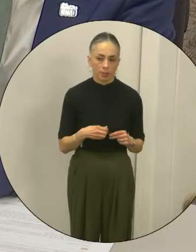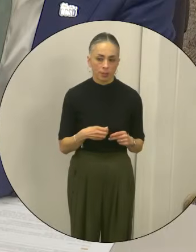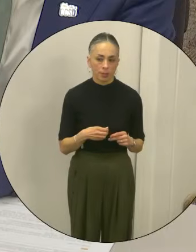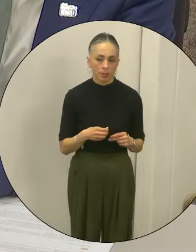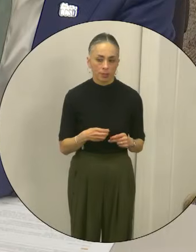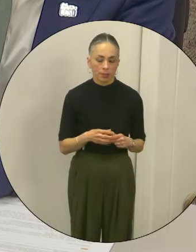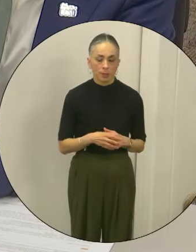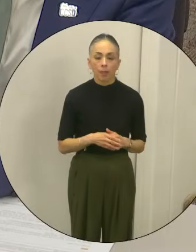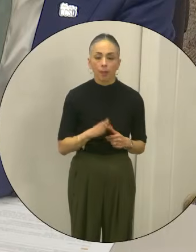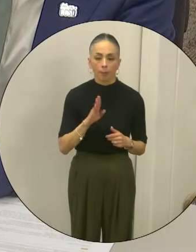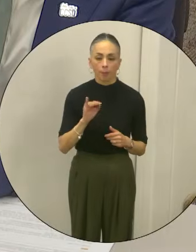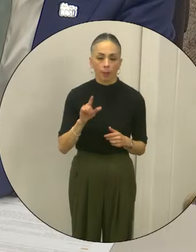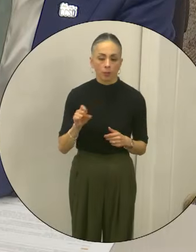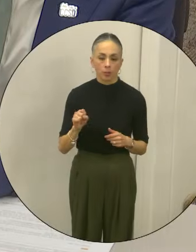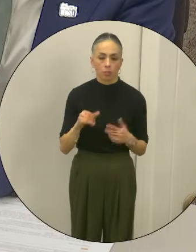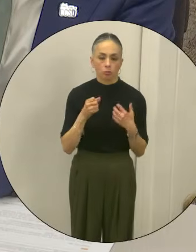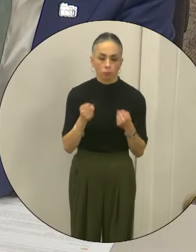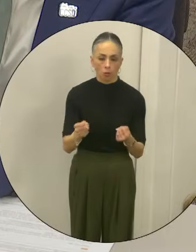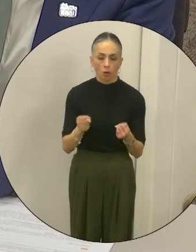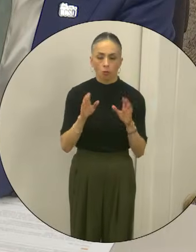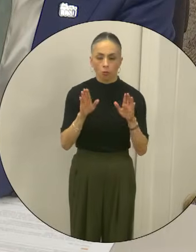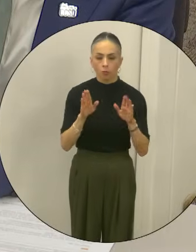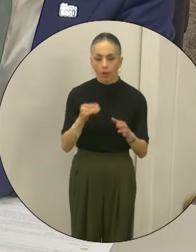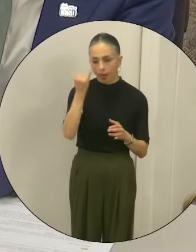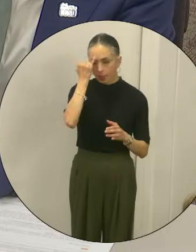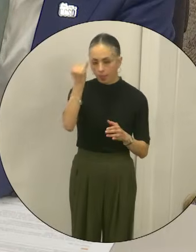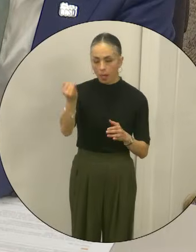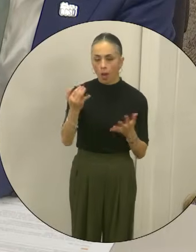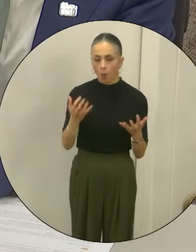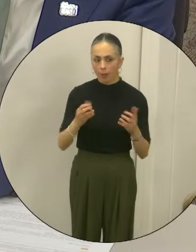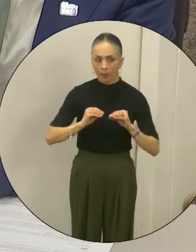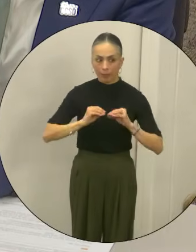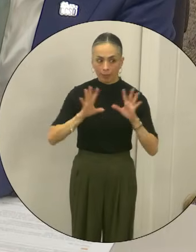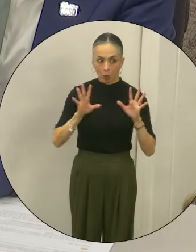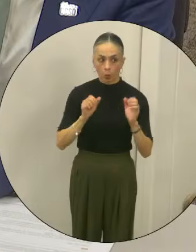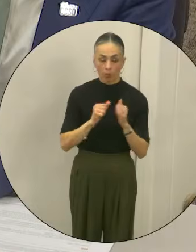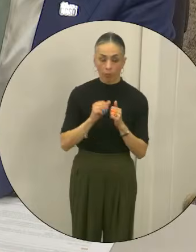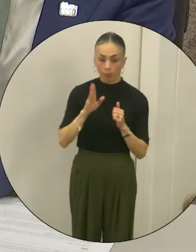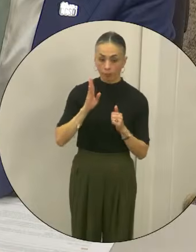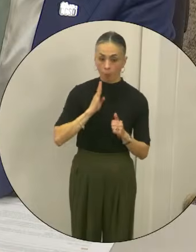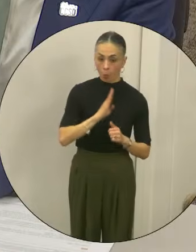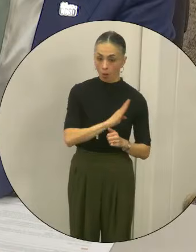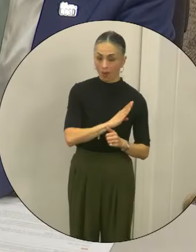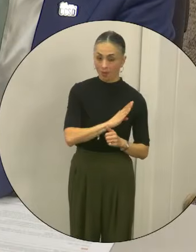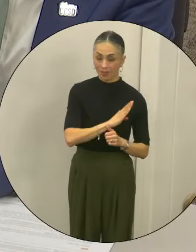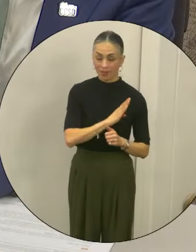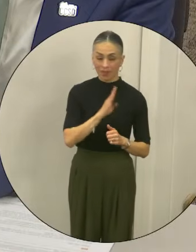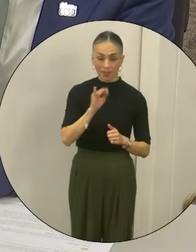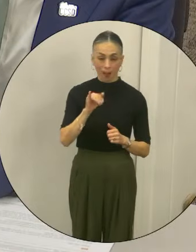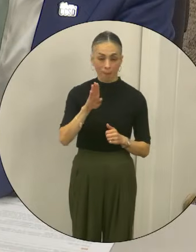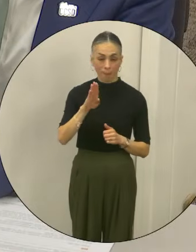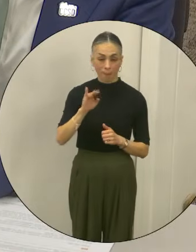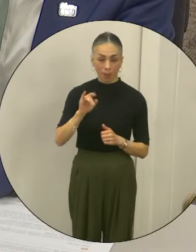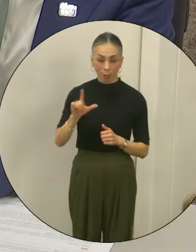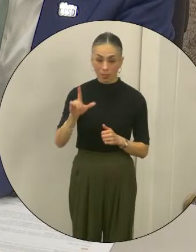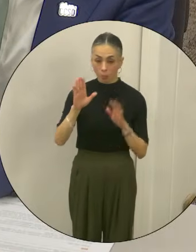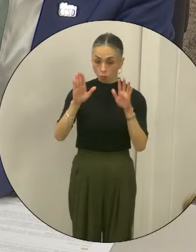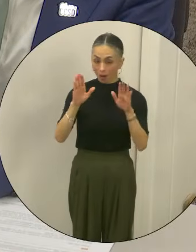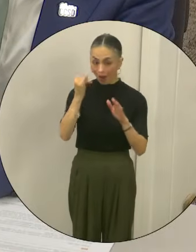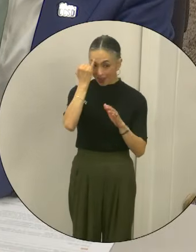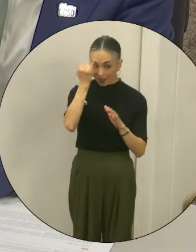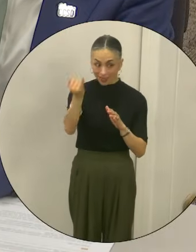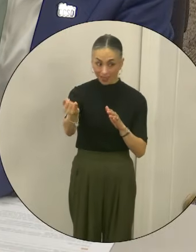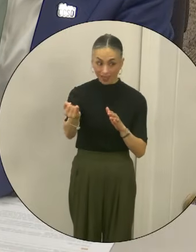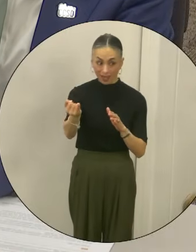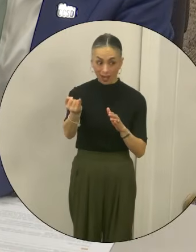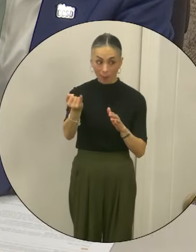bringing bills that are strong are a great idea. I want to be clear with the board, there's a chance that that bill is such a great idea that a